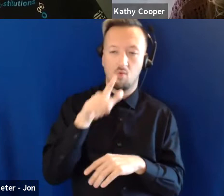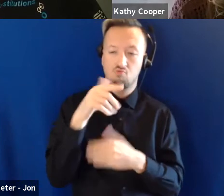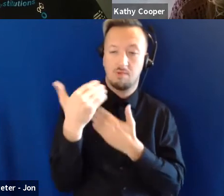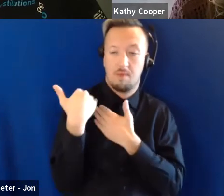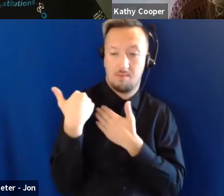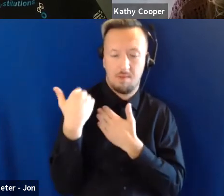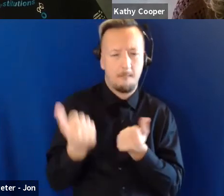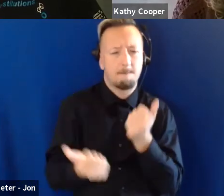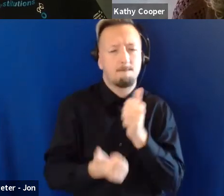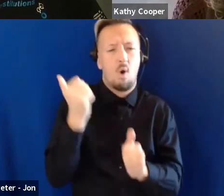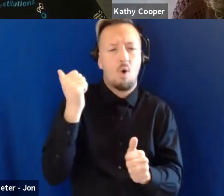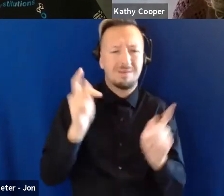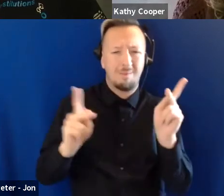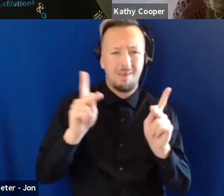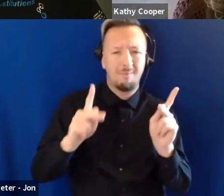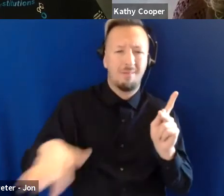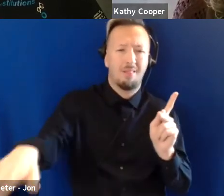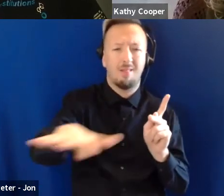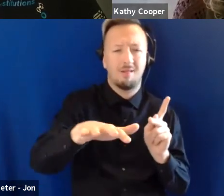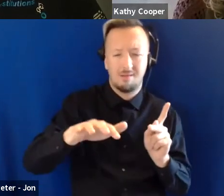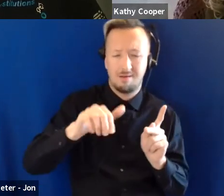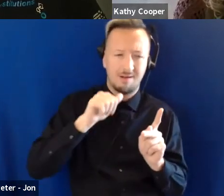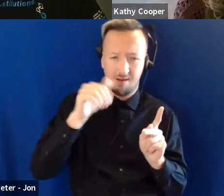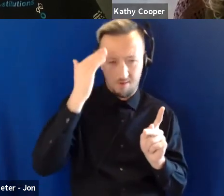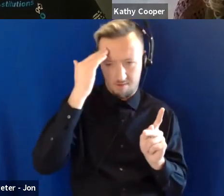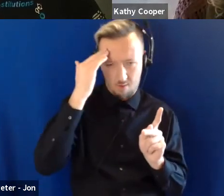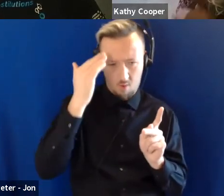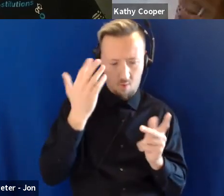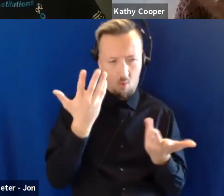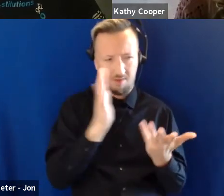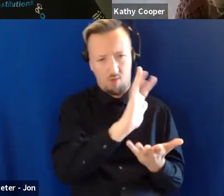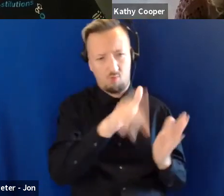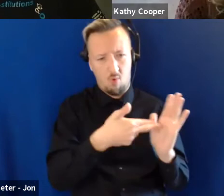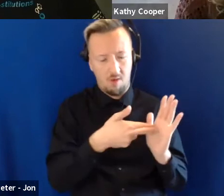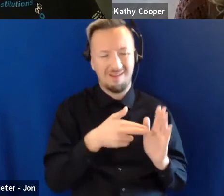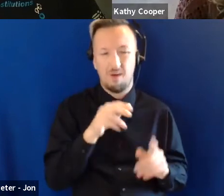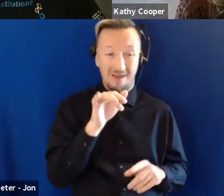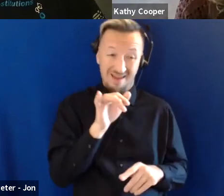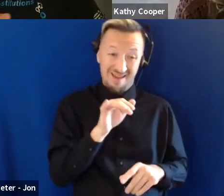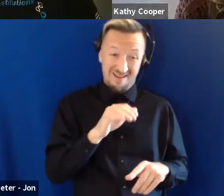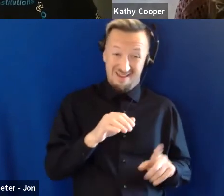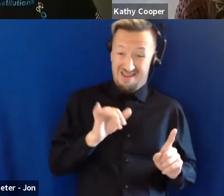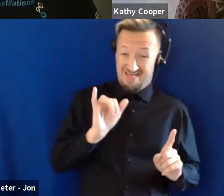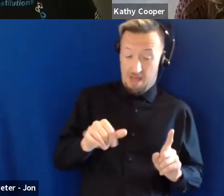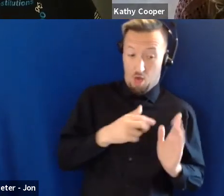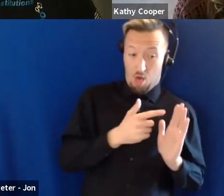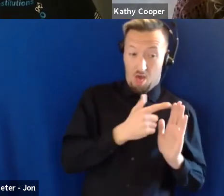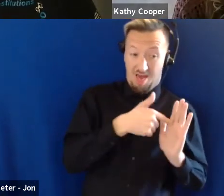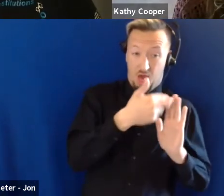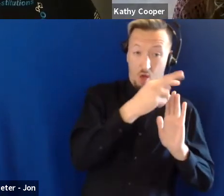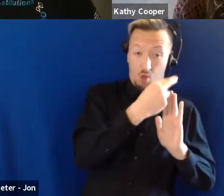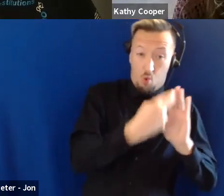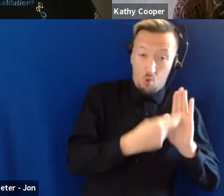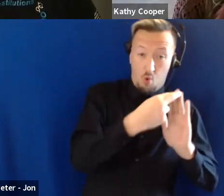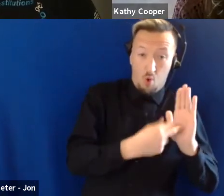feel like this is kind of answered in the regs. That's one of the primary duties of the SILC